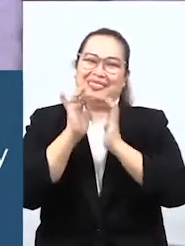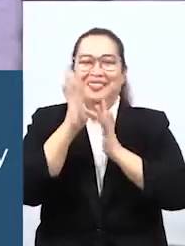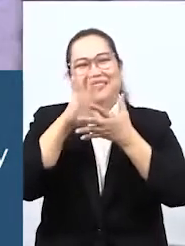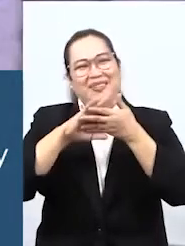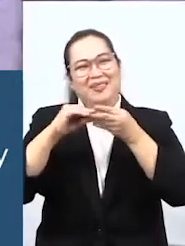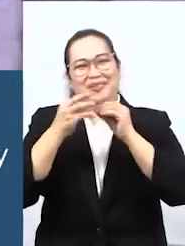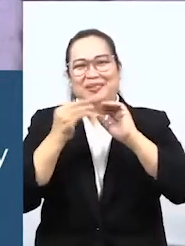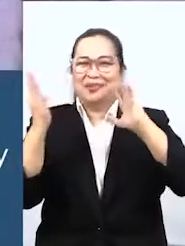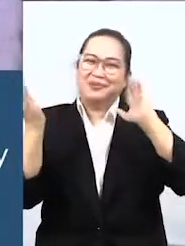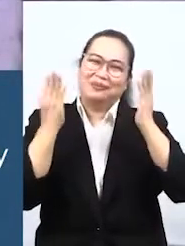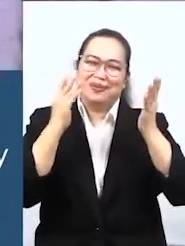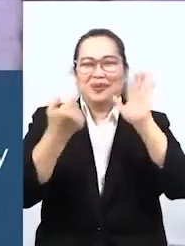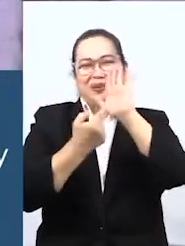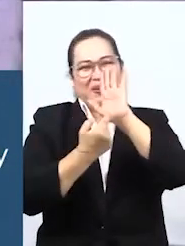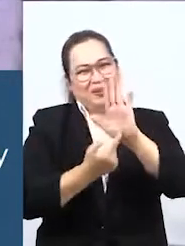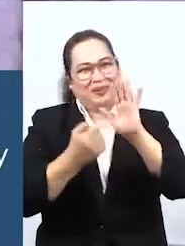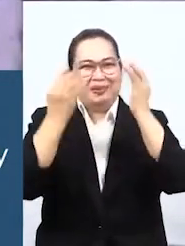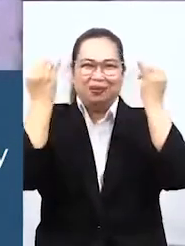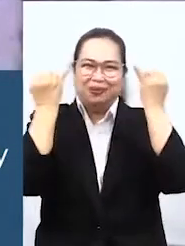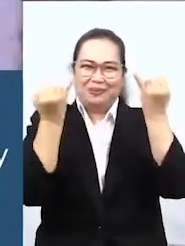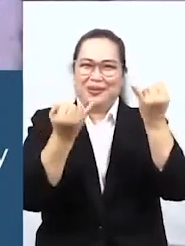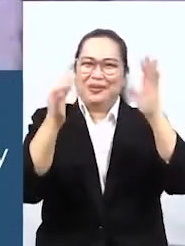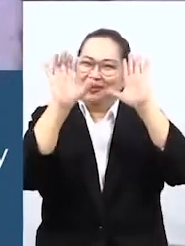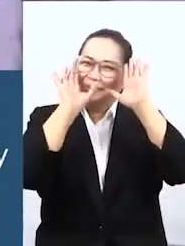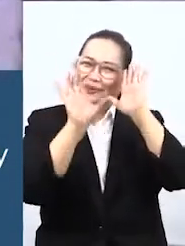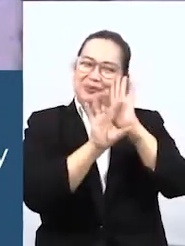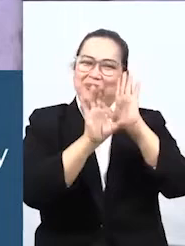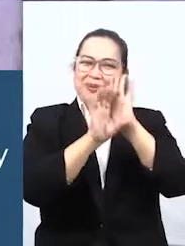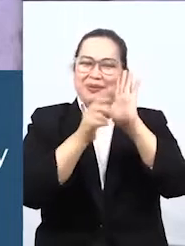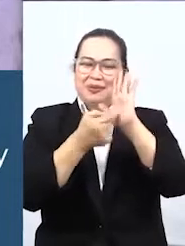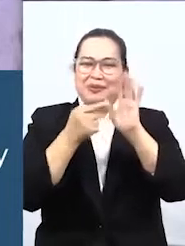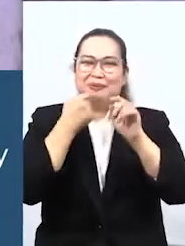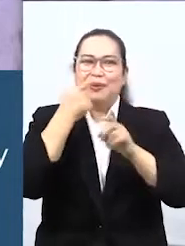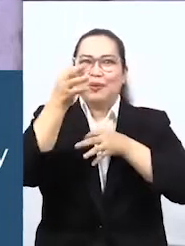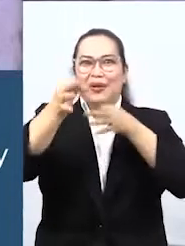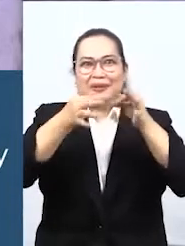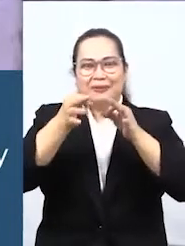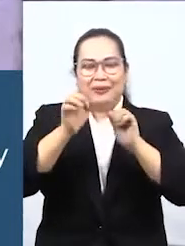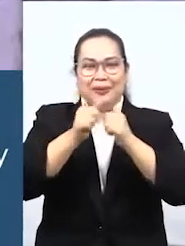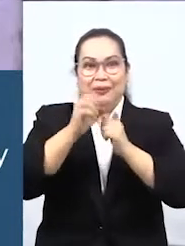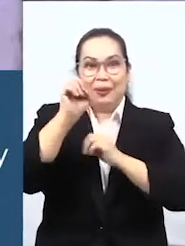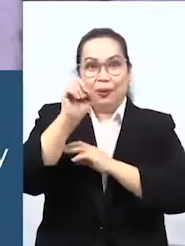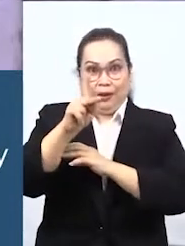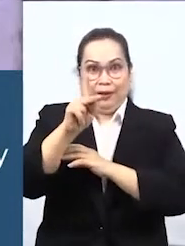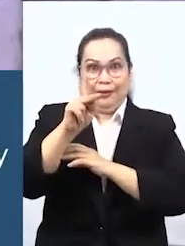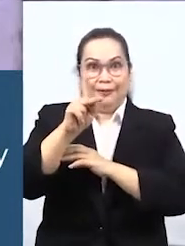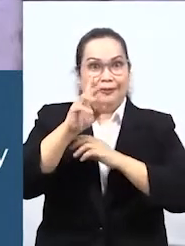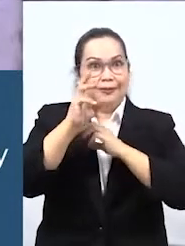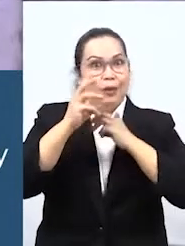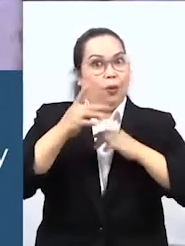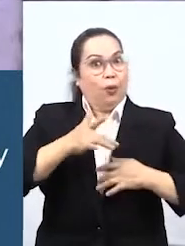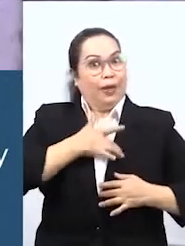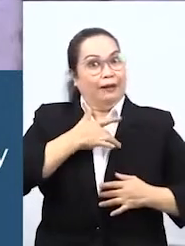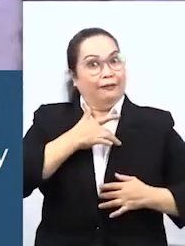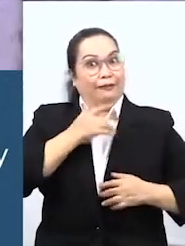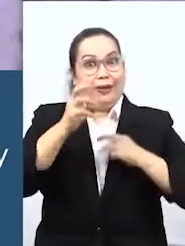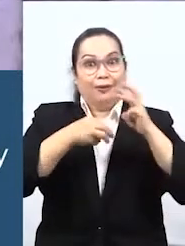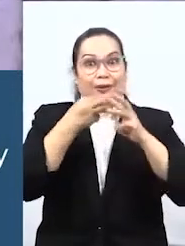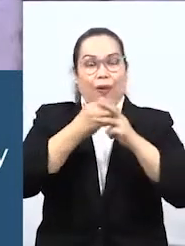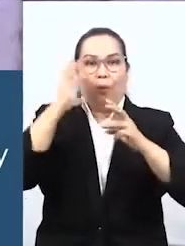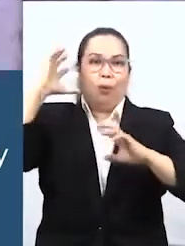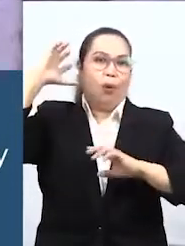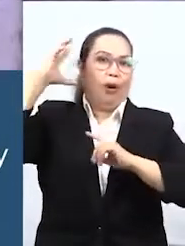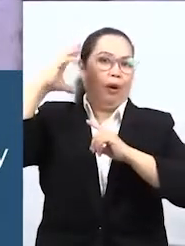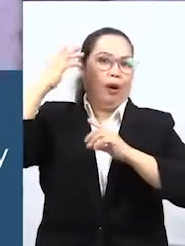images and pictures to to drive the point that Hey we live in a world that is crazy life